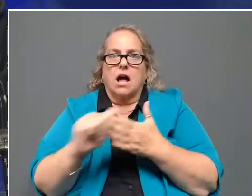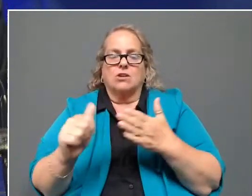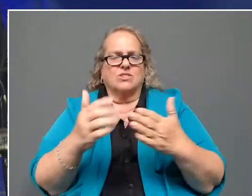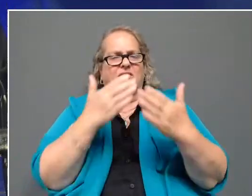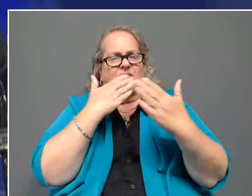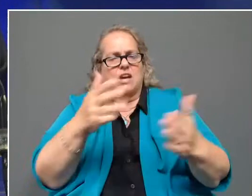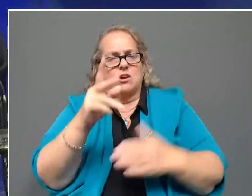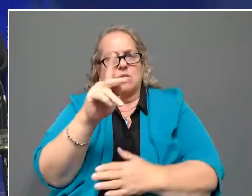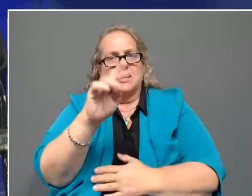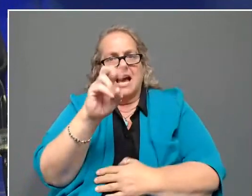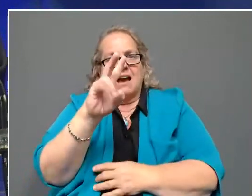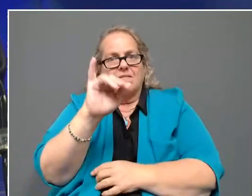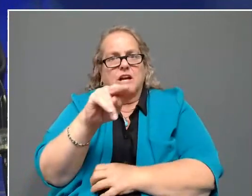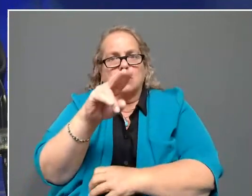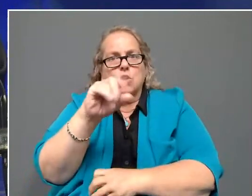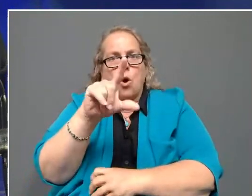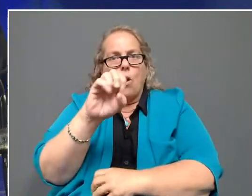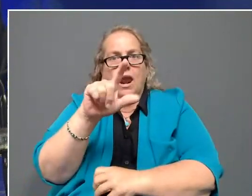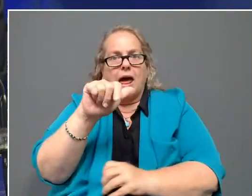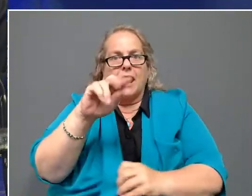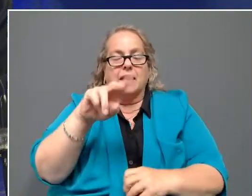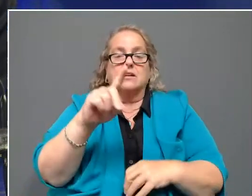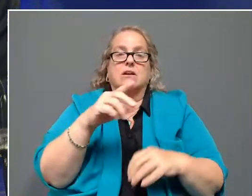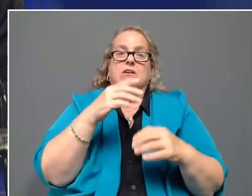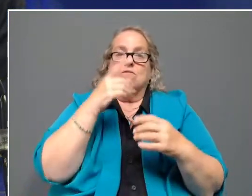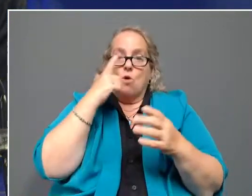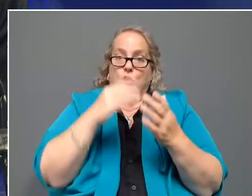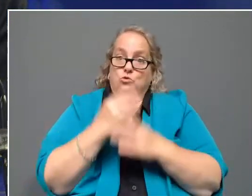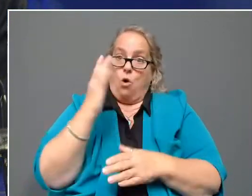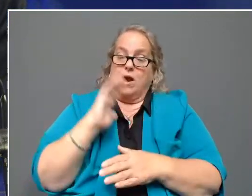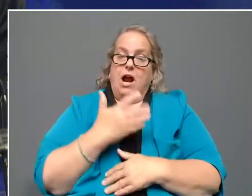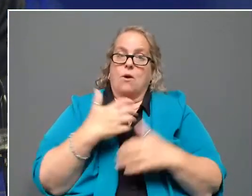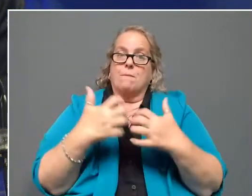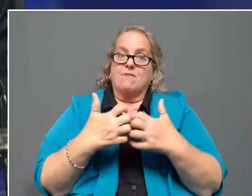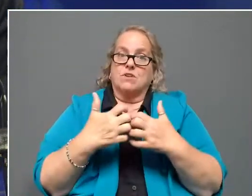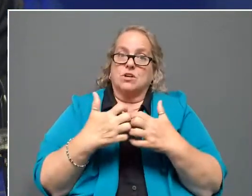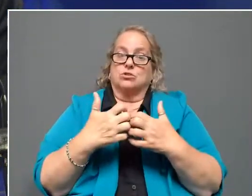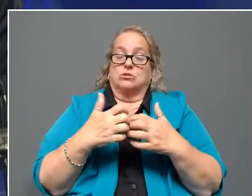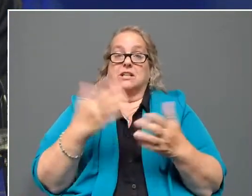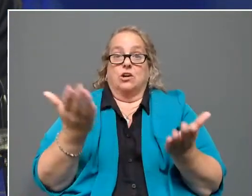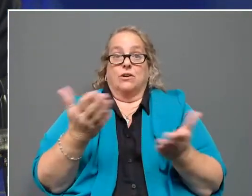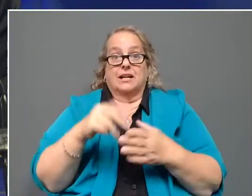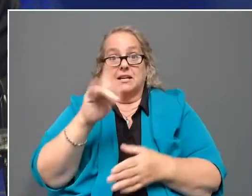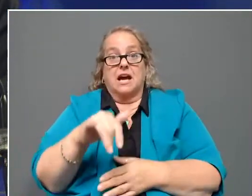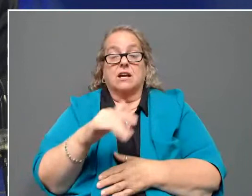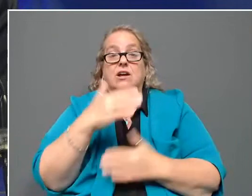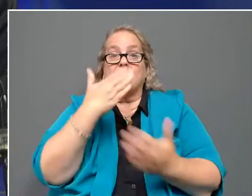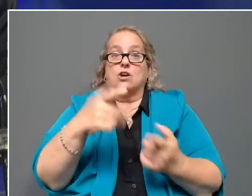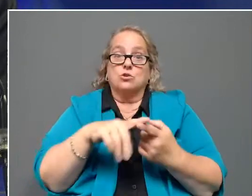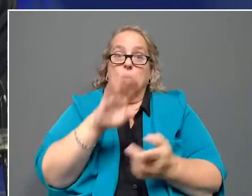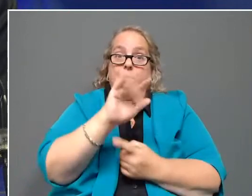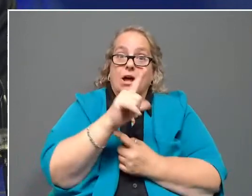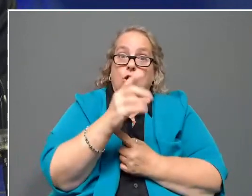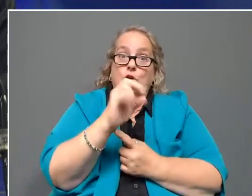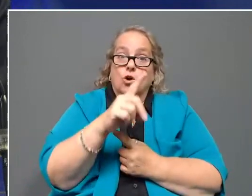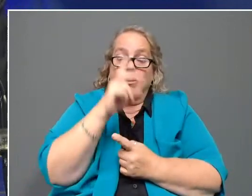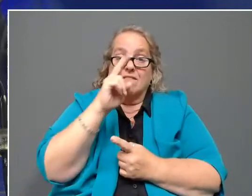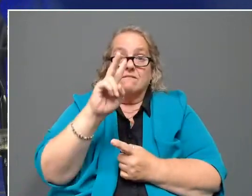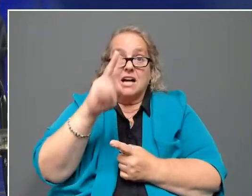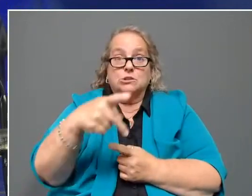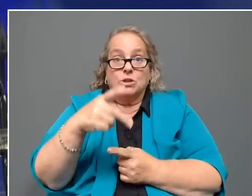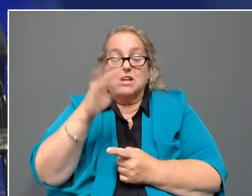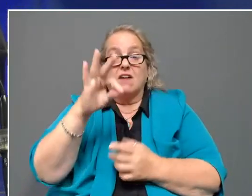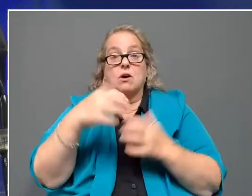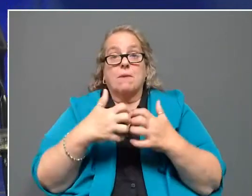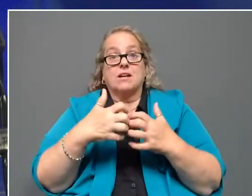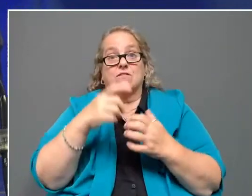to growing our manufacturing footprint in Kentucky. Thank you to Bill Good, Vice President of Manufacturing for GE Appliances, for your